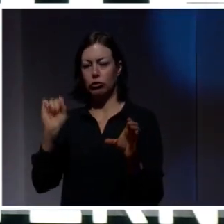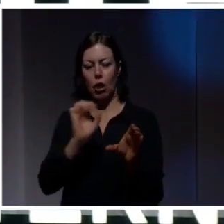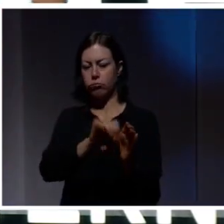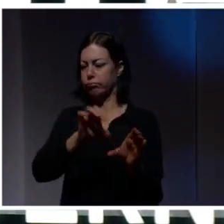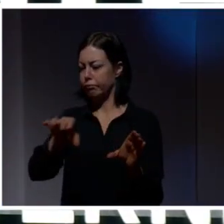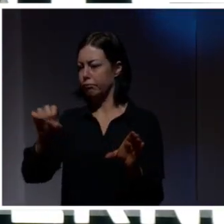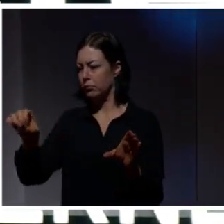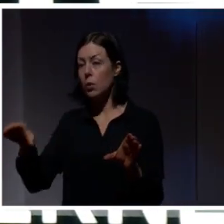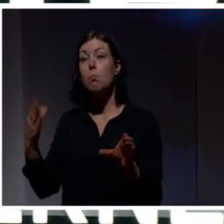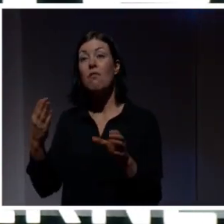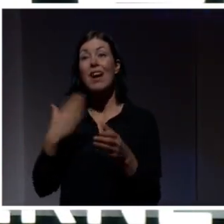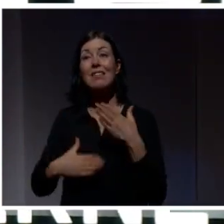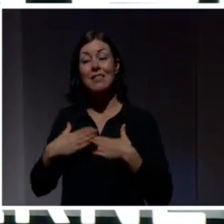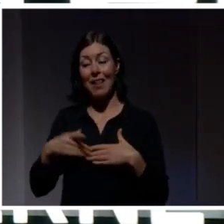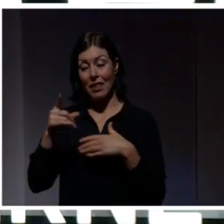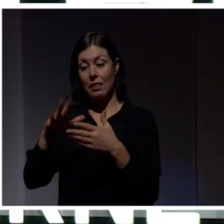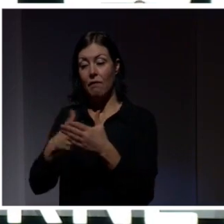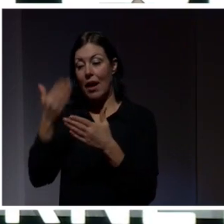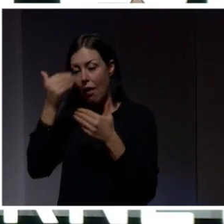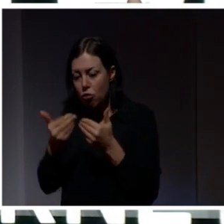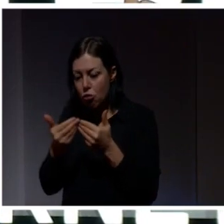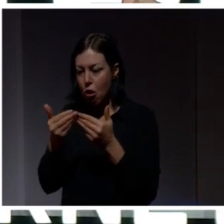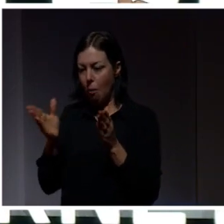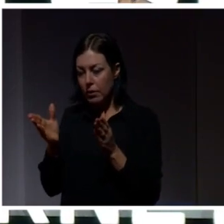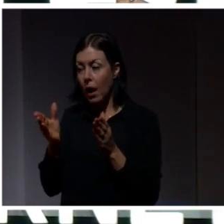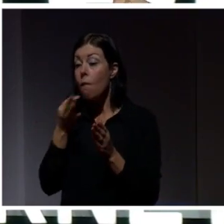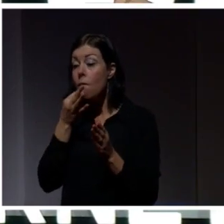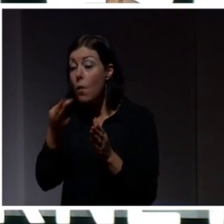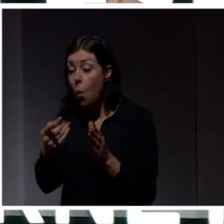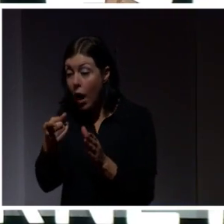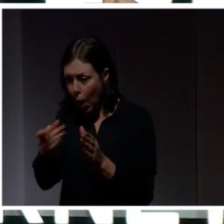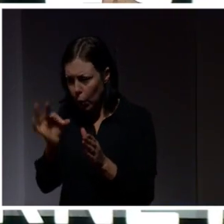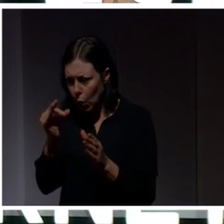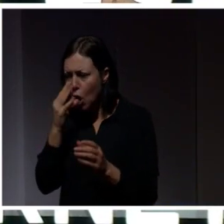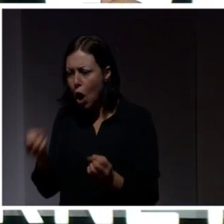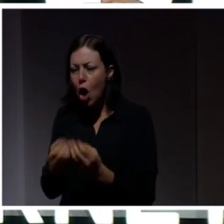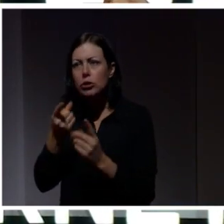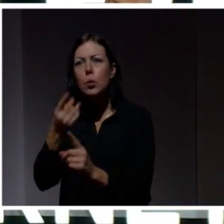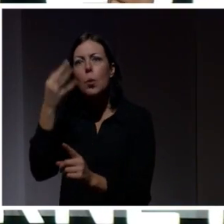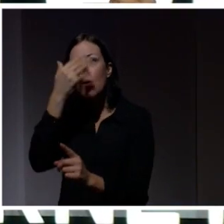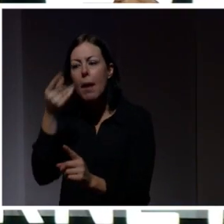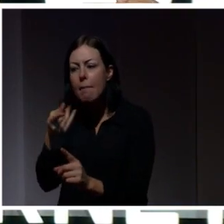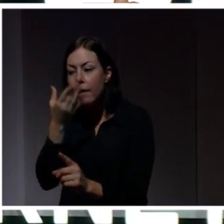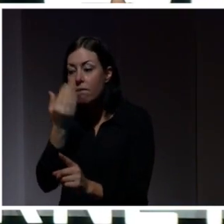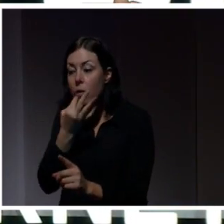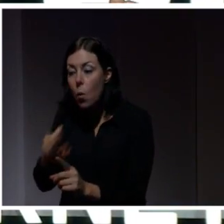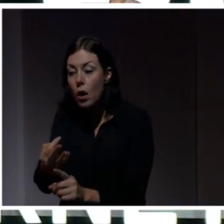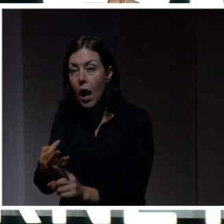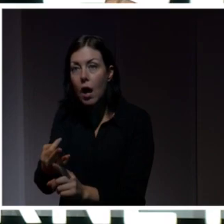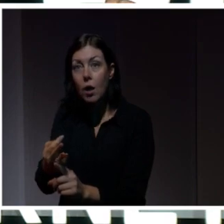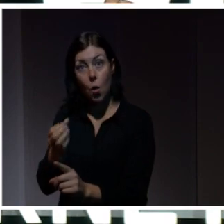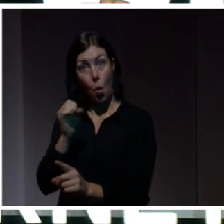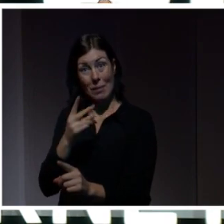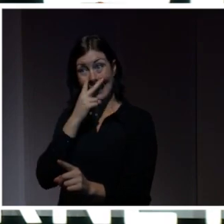is that you can open up these networks and look and ask the network, how did you solve the problem? And when you see how computers